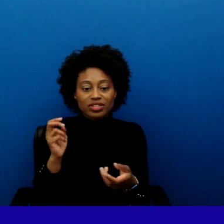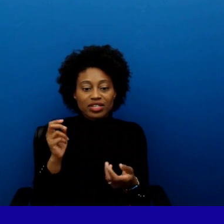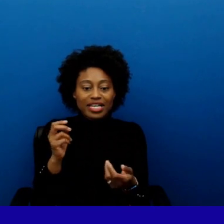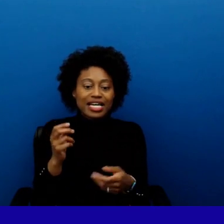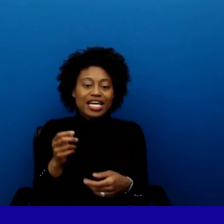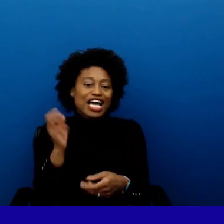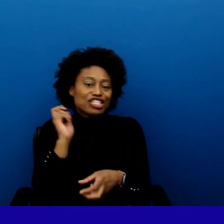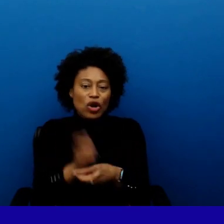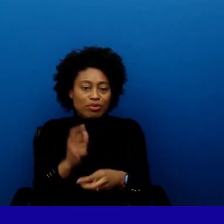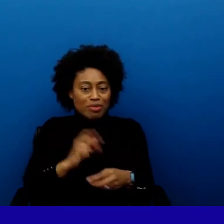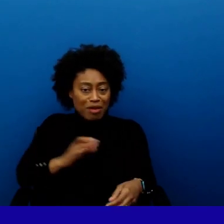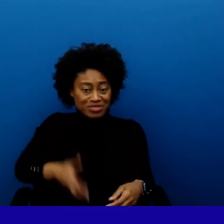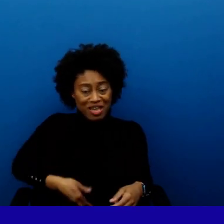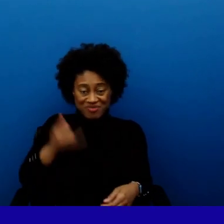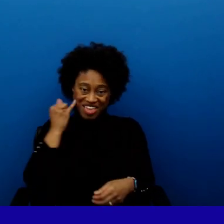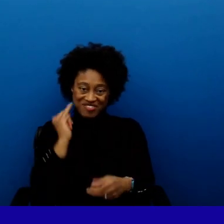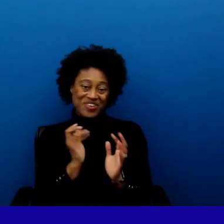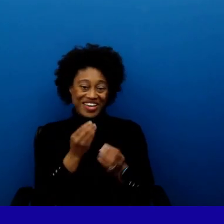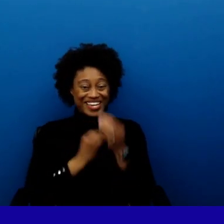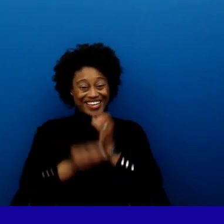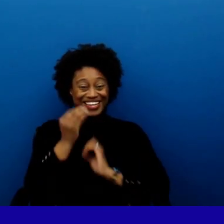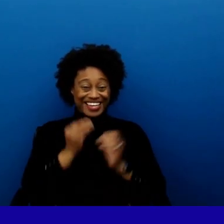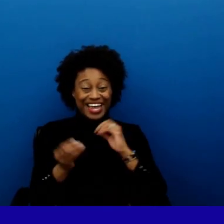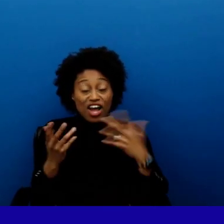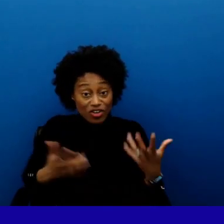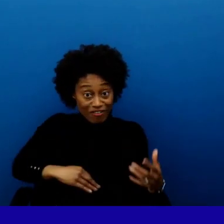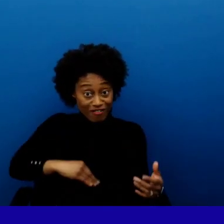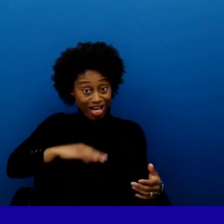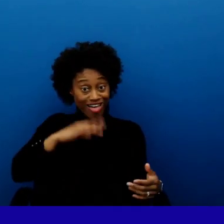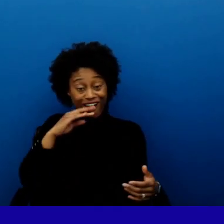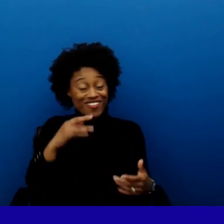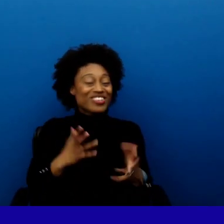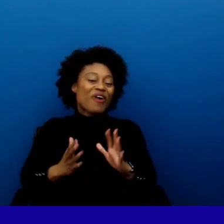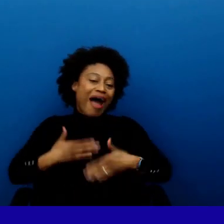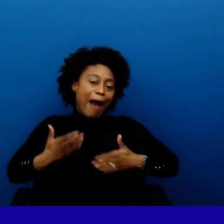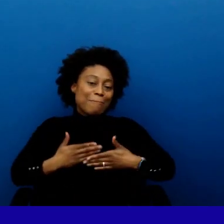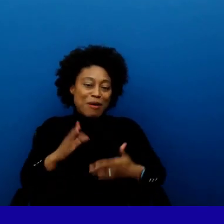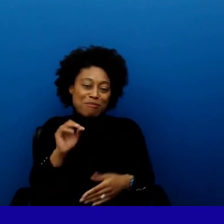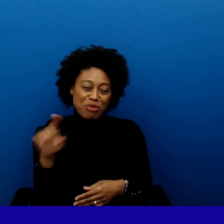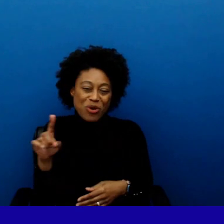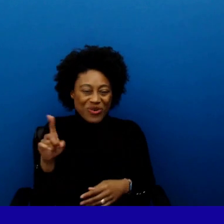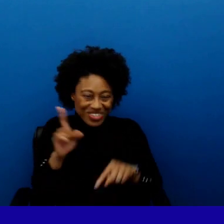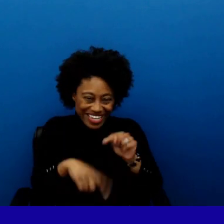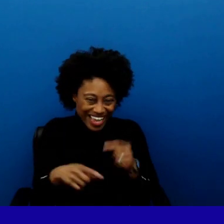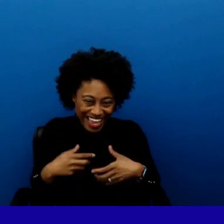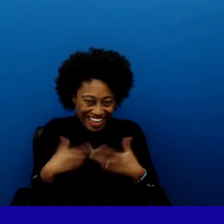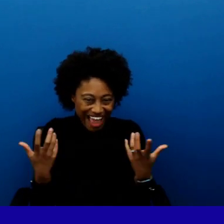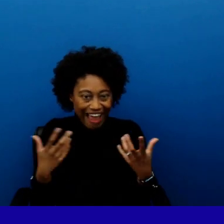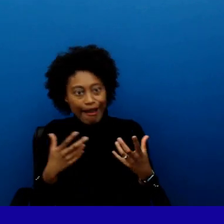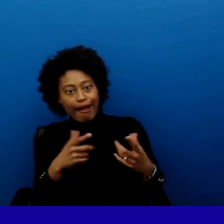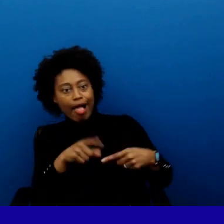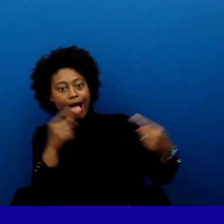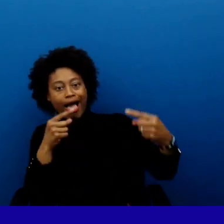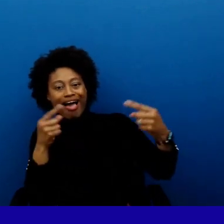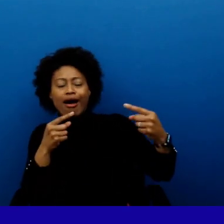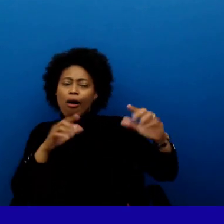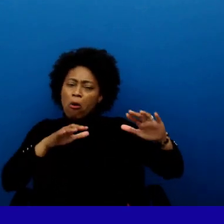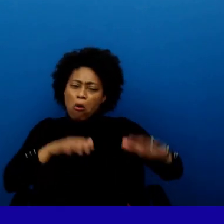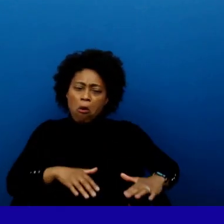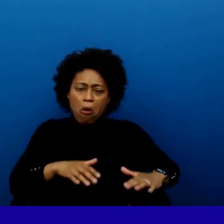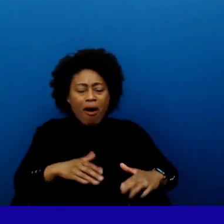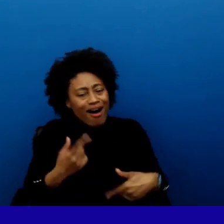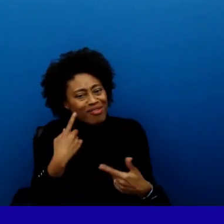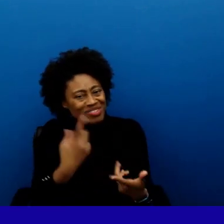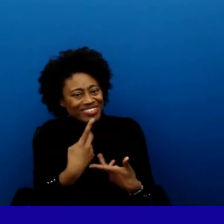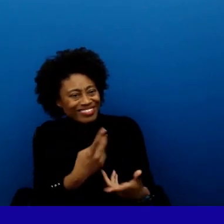easier or more difficult to get upset with people when you're eating and your stomach is full and you're happy, right? Um, Right. you